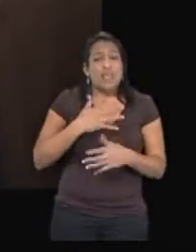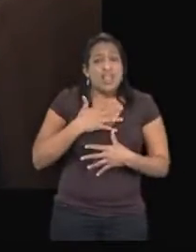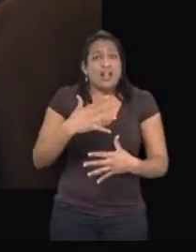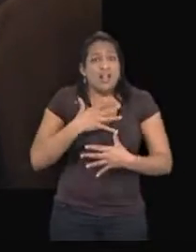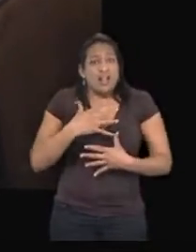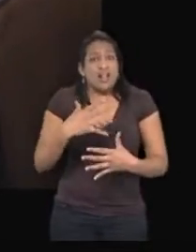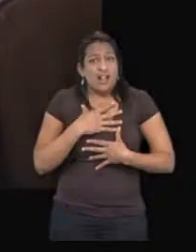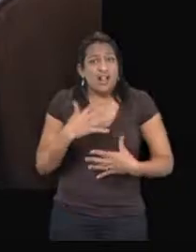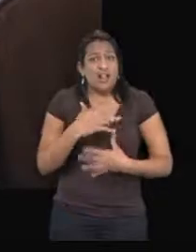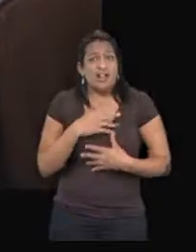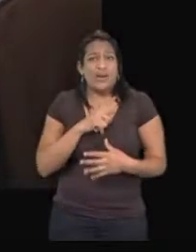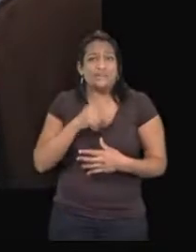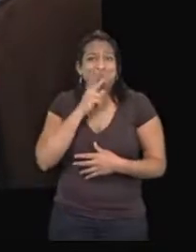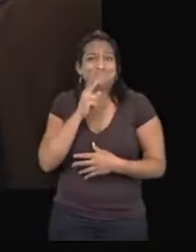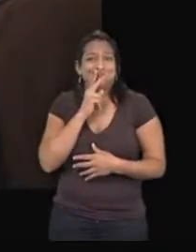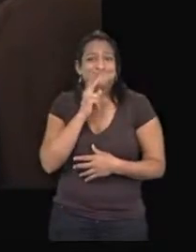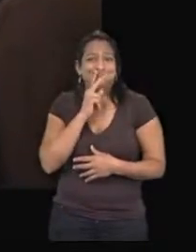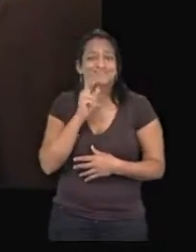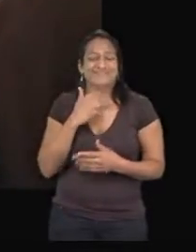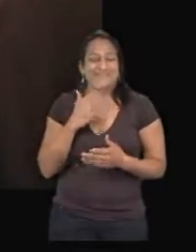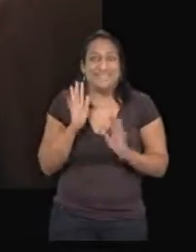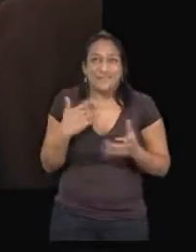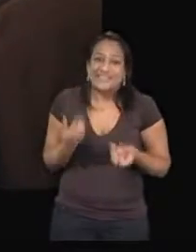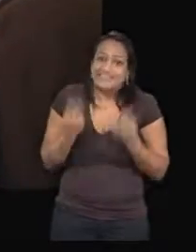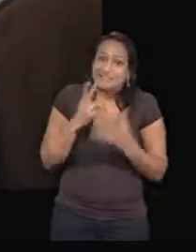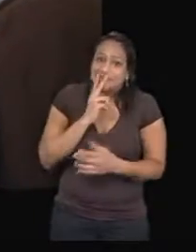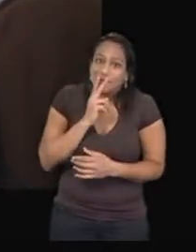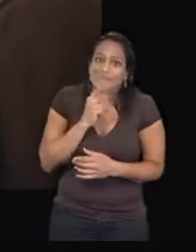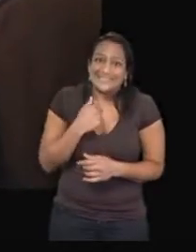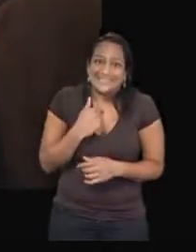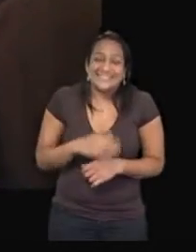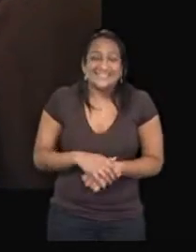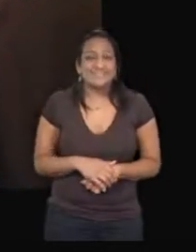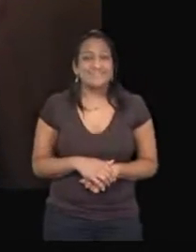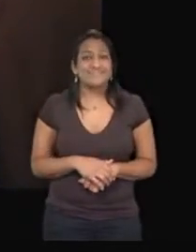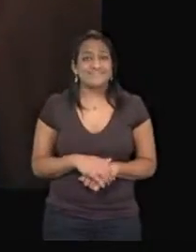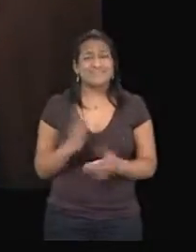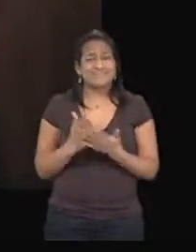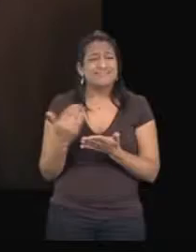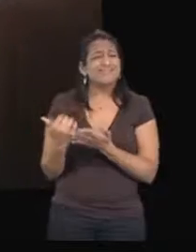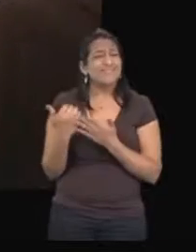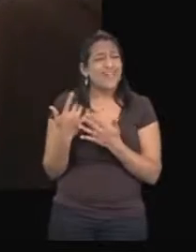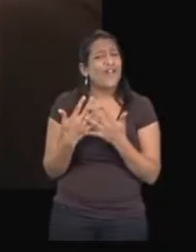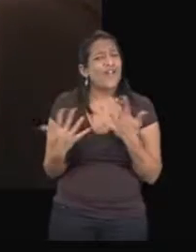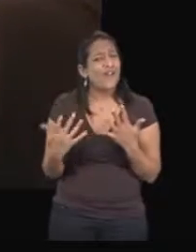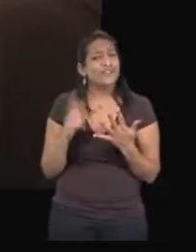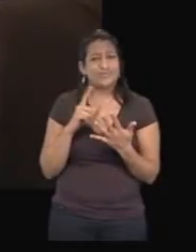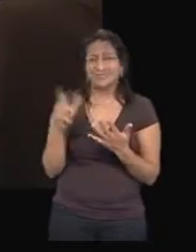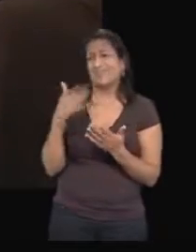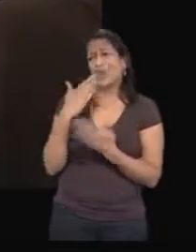I've got bad breathing through smoking, so we all pack up smoking, and